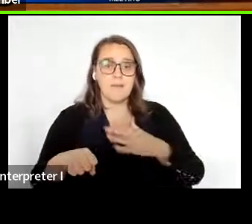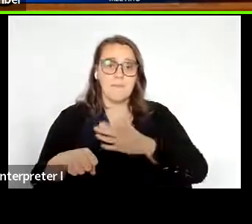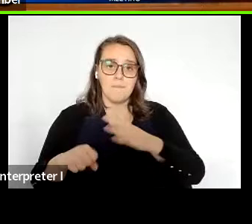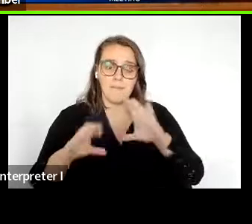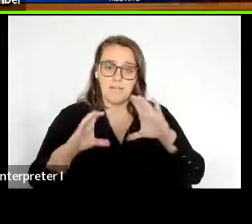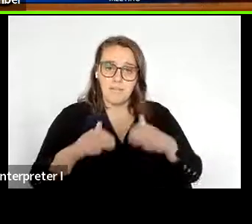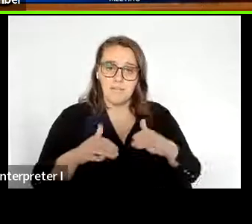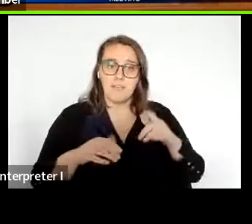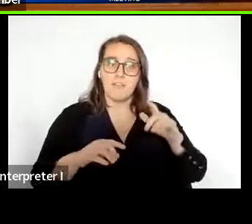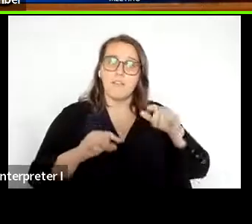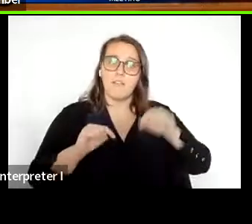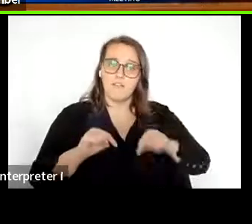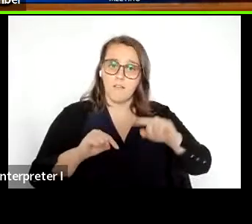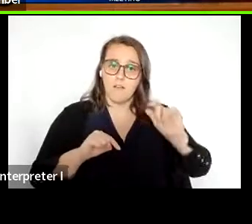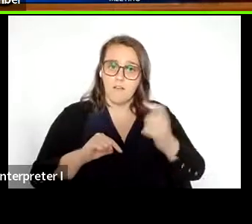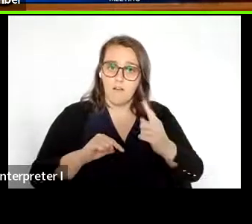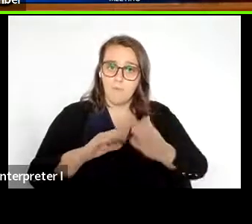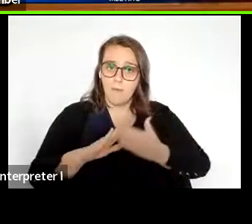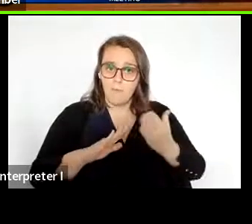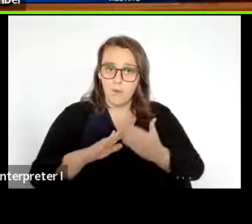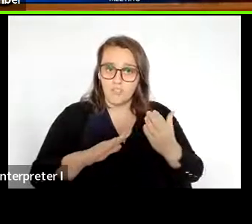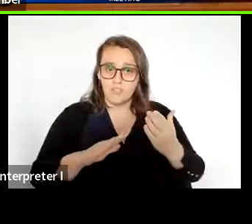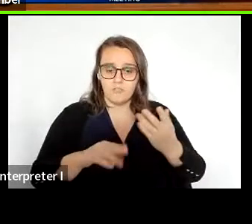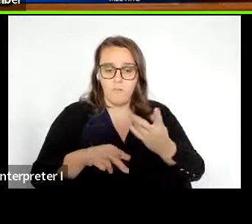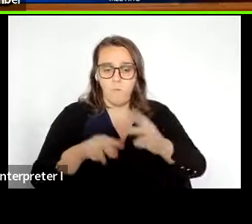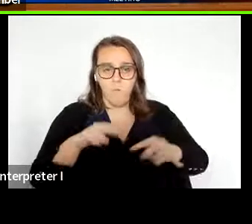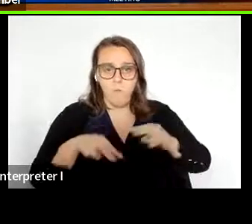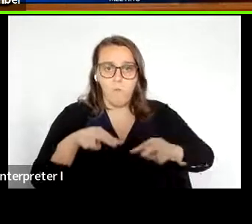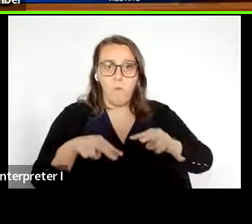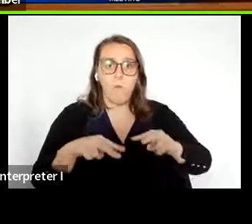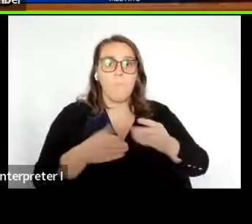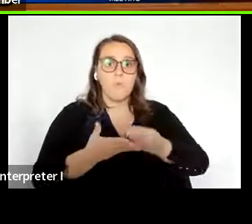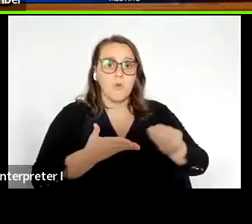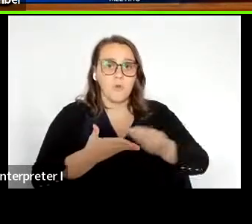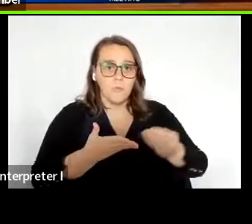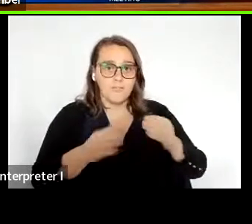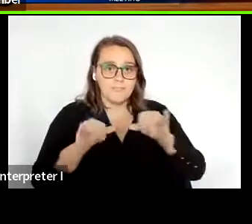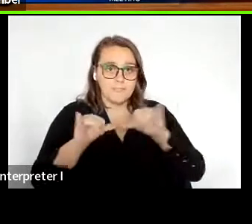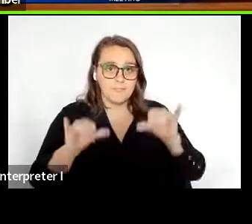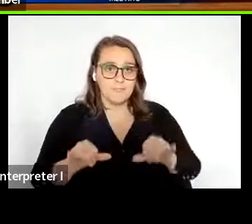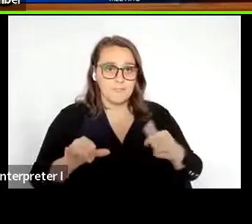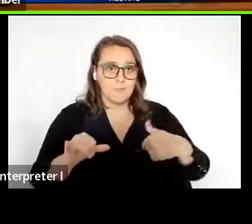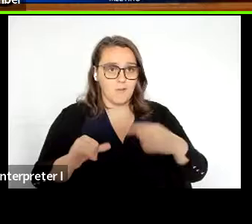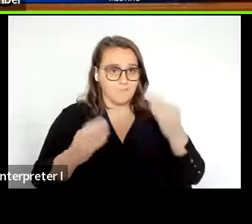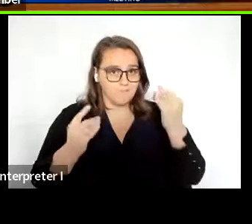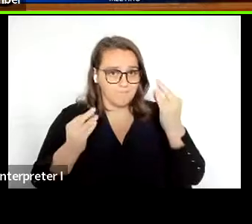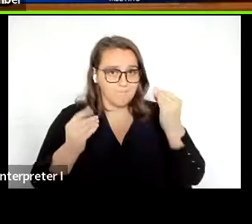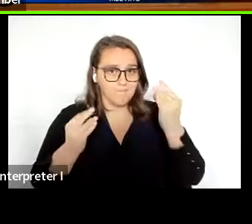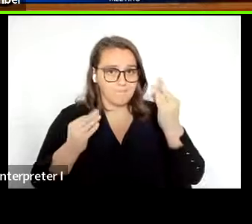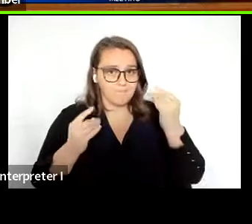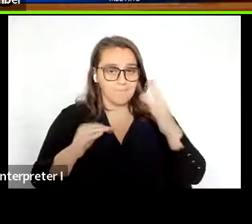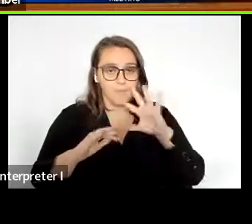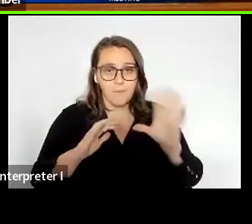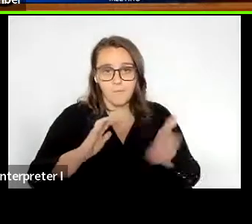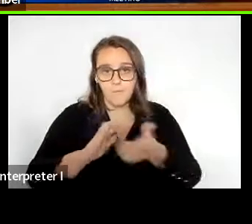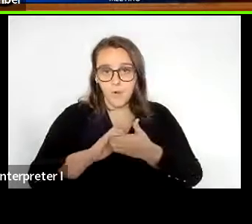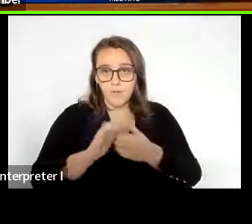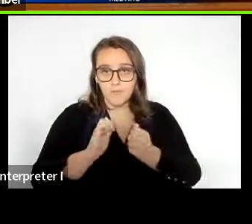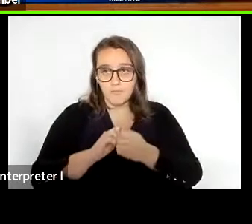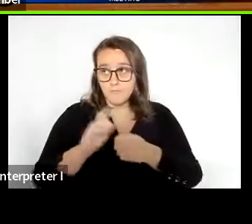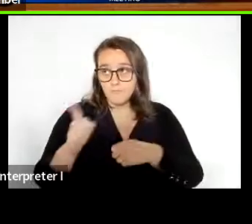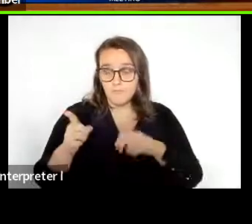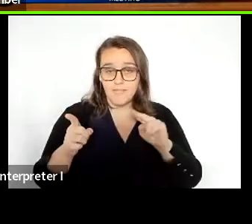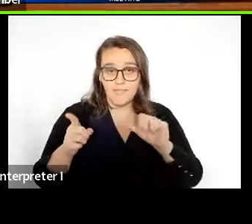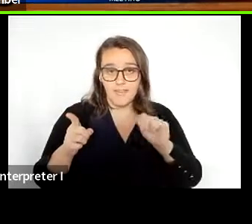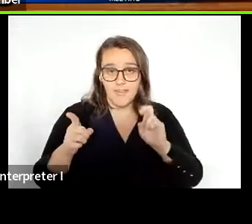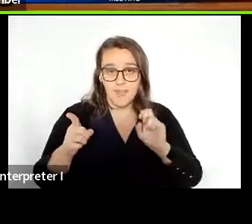Government Operations, has oversight over our procurement system. So I've given a lot of attention in partnership with Councilmember Nadeau